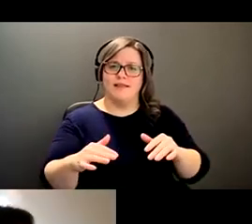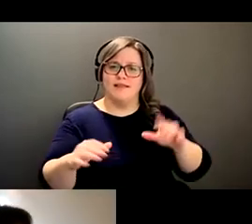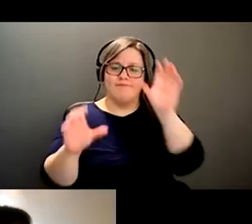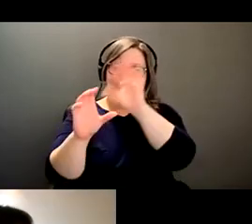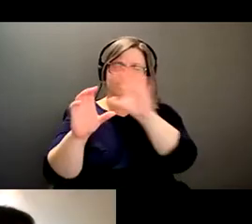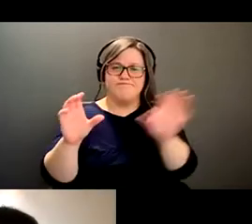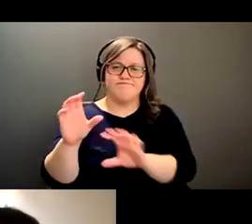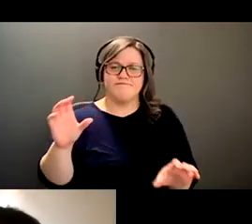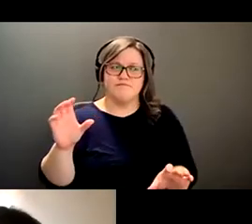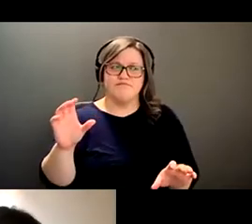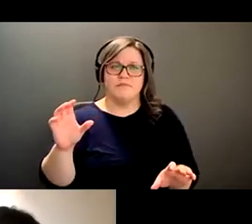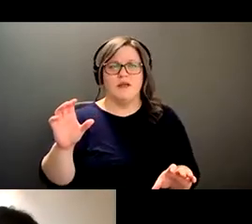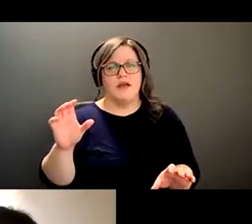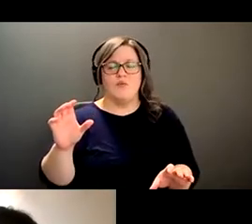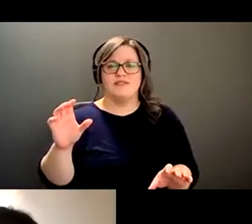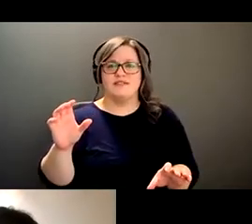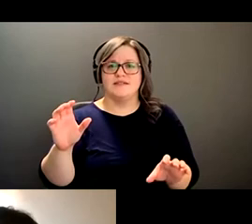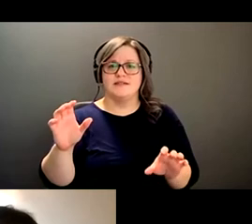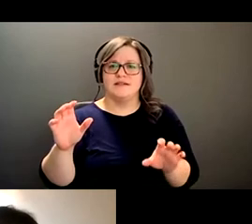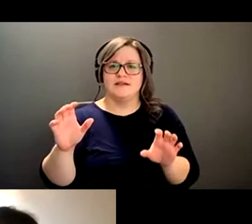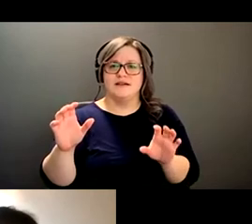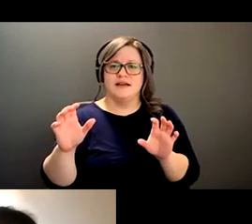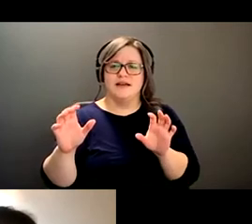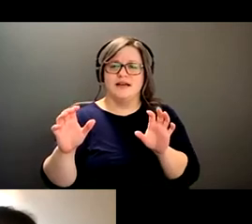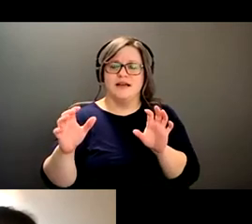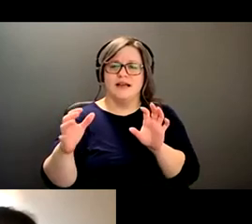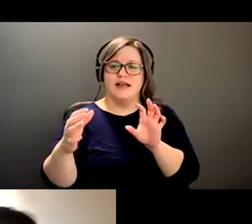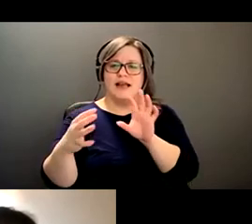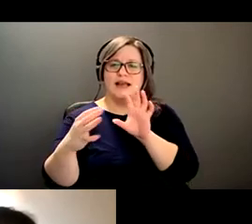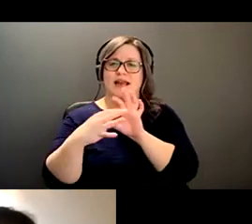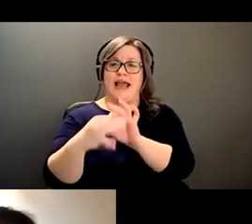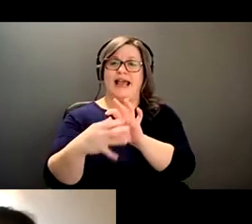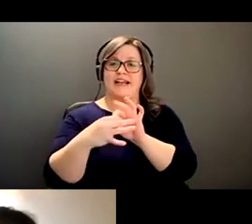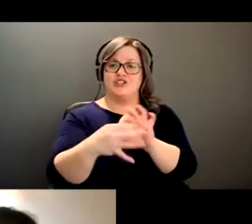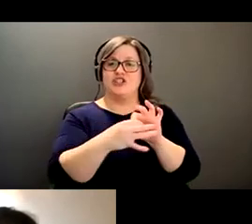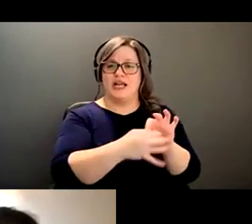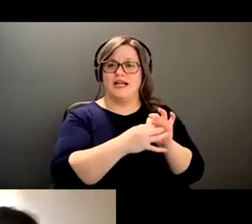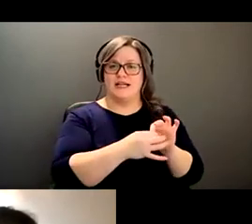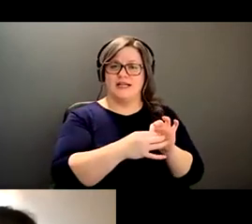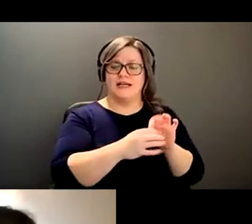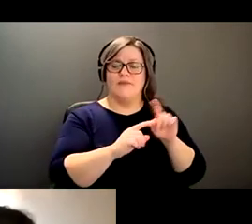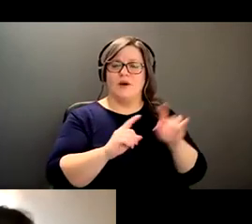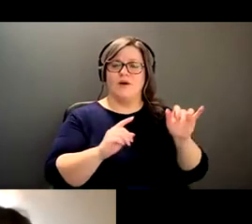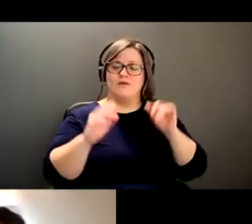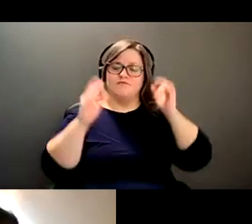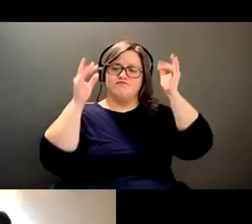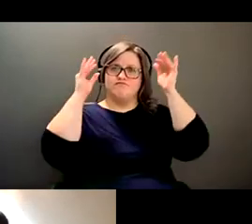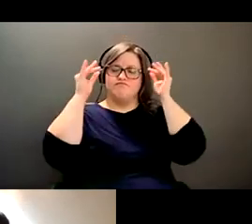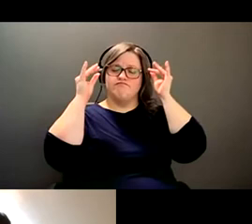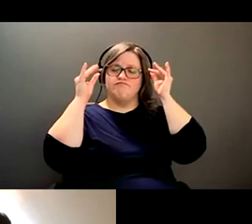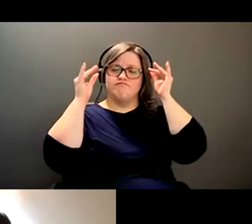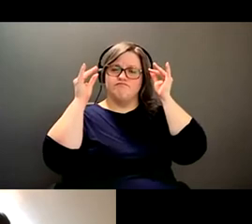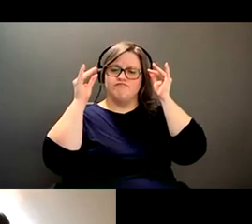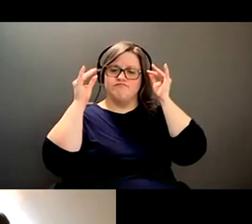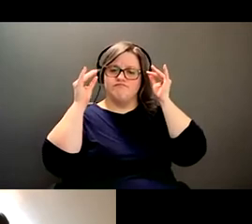connection to the specific site, but it was also a connection to what your relationship was in